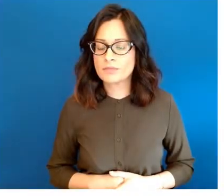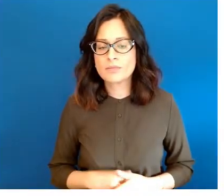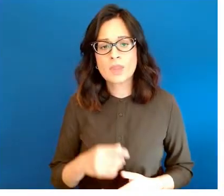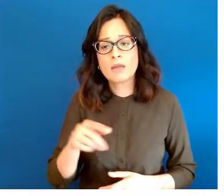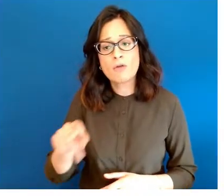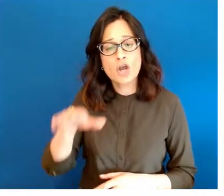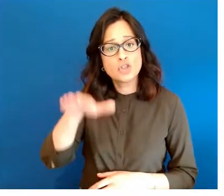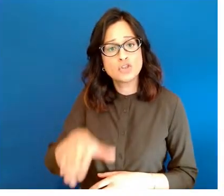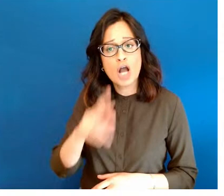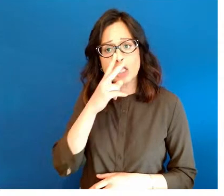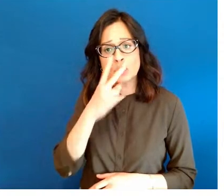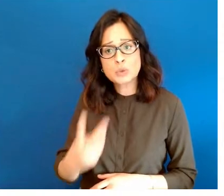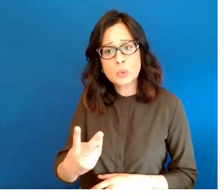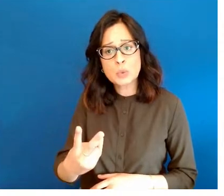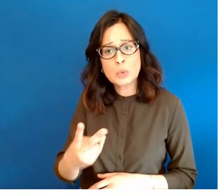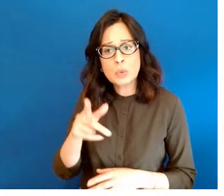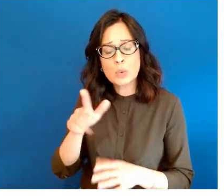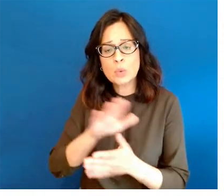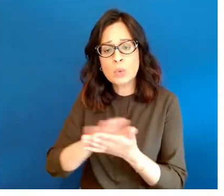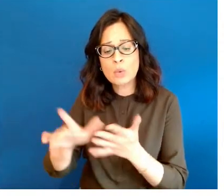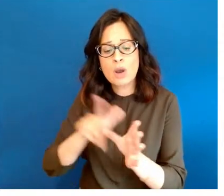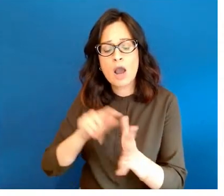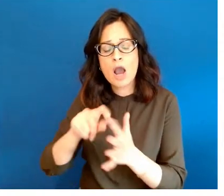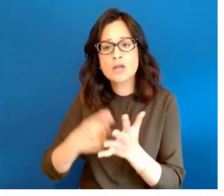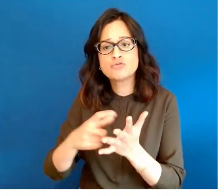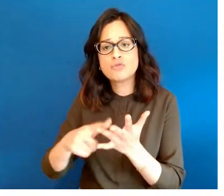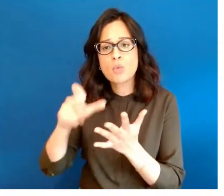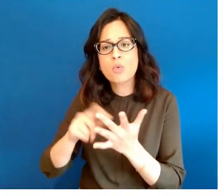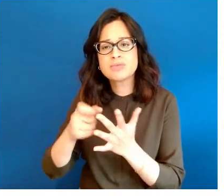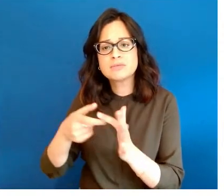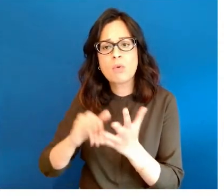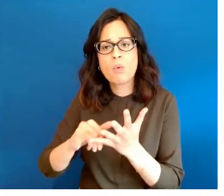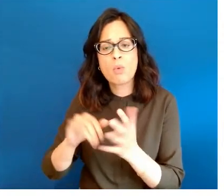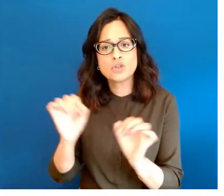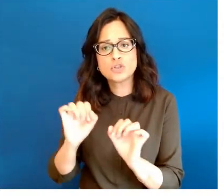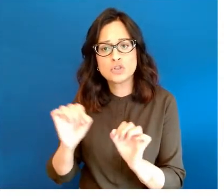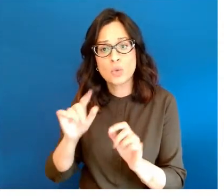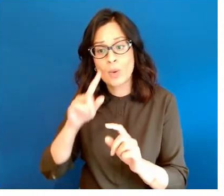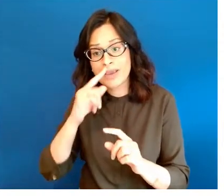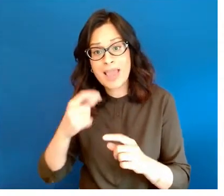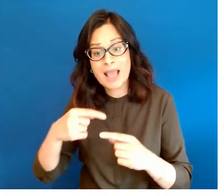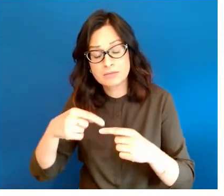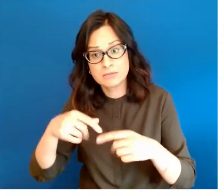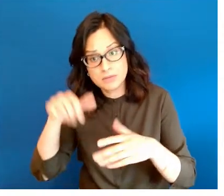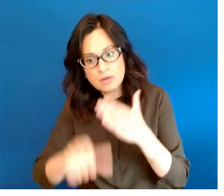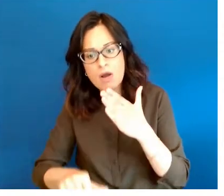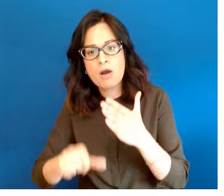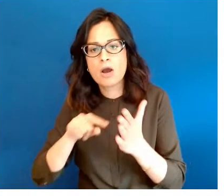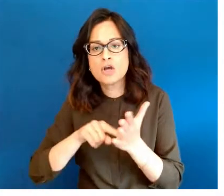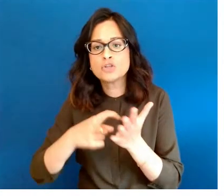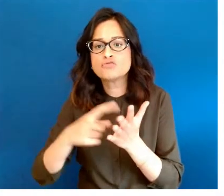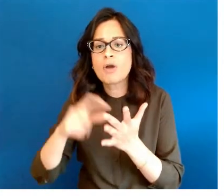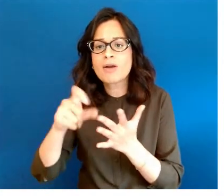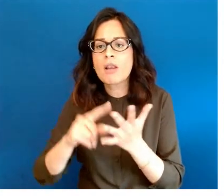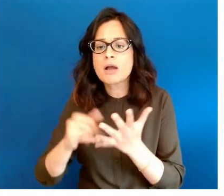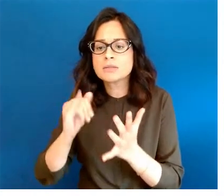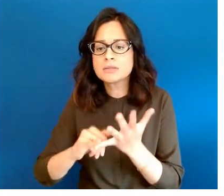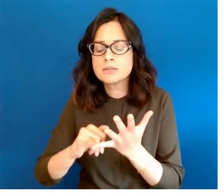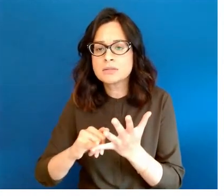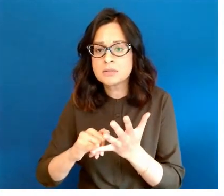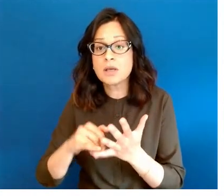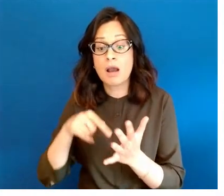not responding to hydrocortisone, could I start tacrolimus? Yes. This is when I would start tacrolimus,